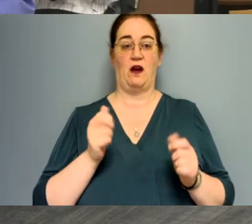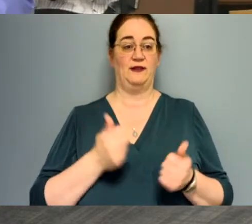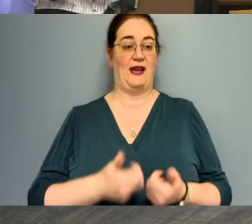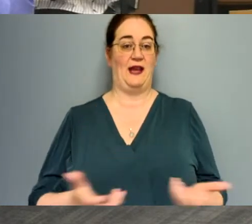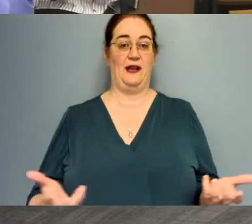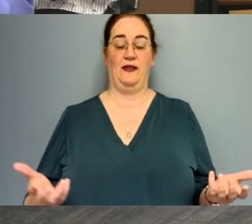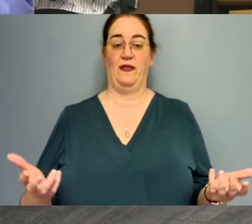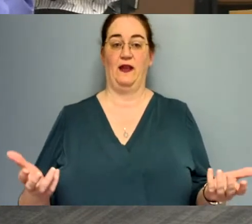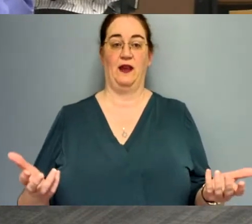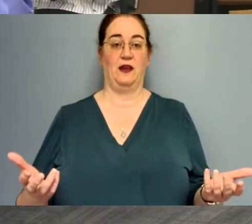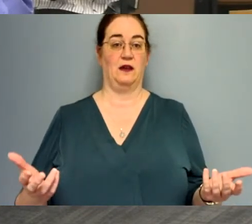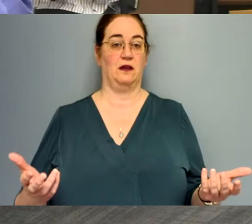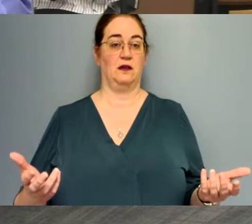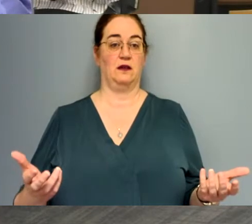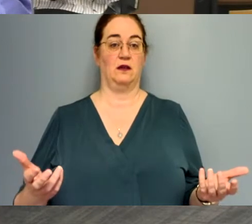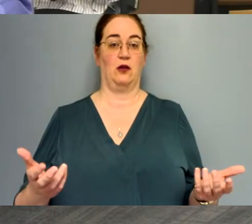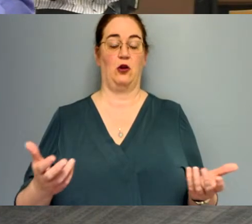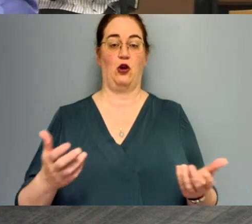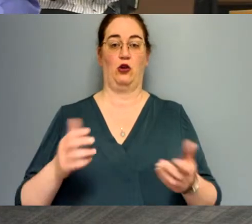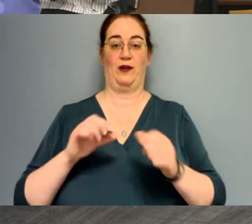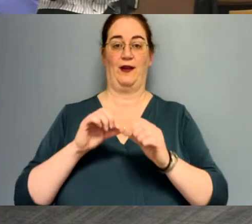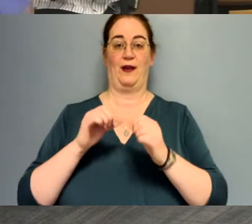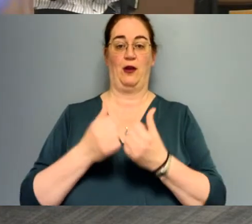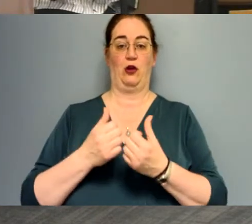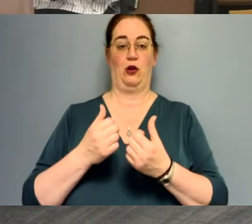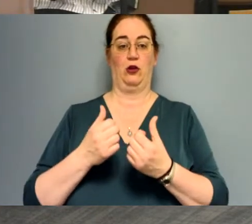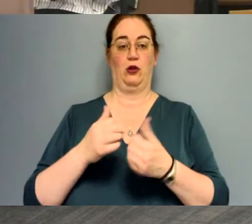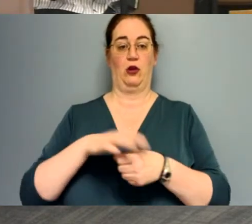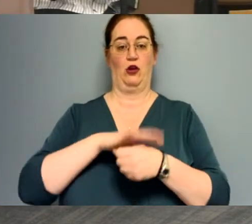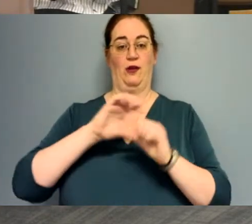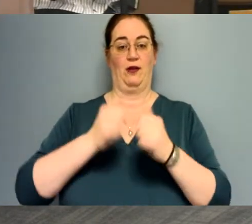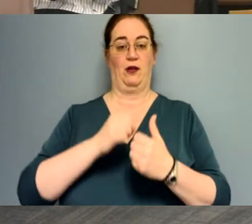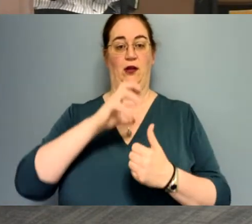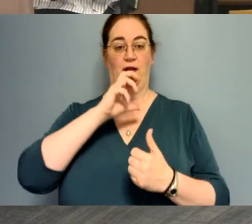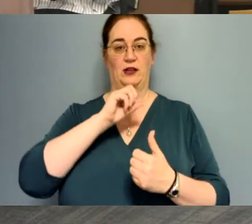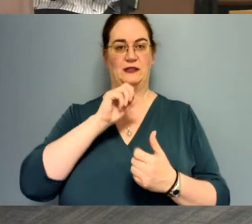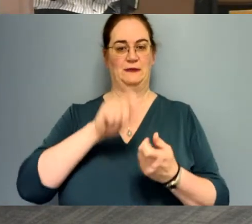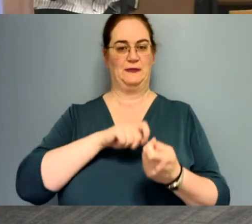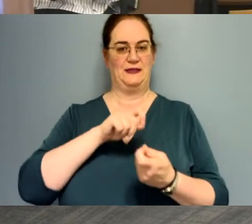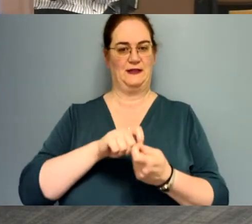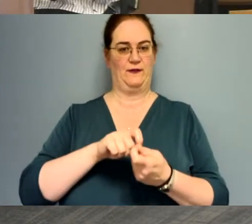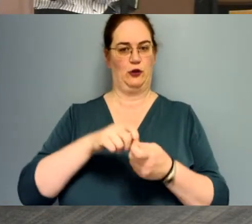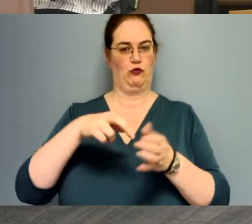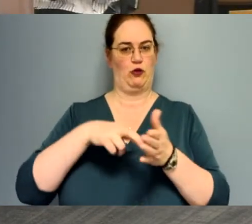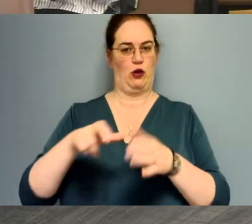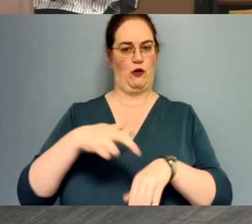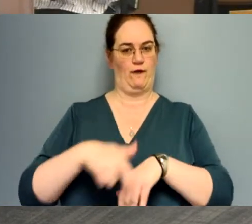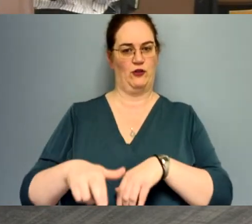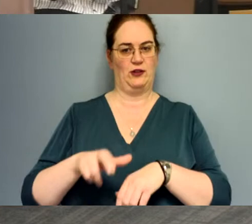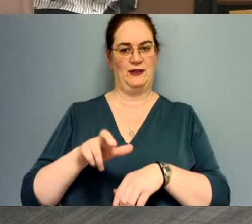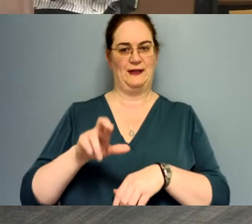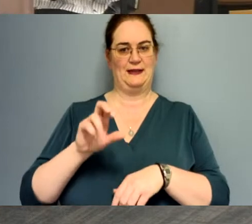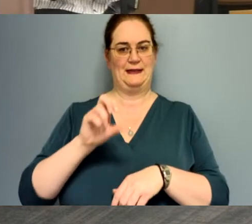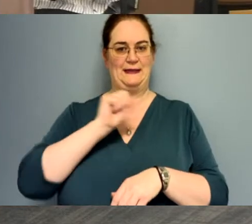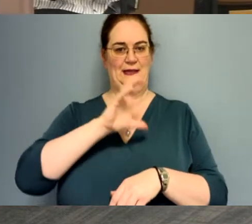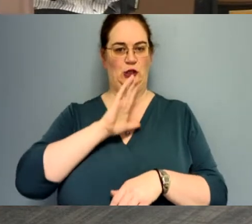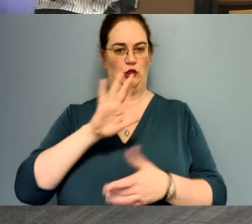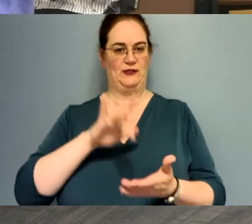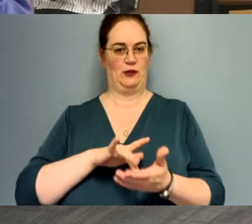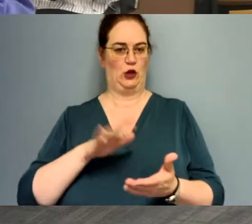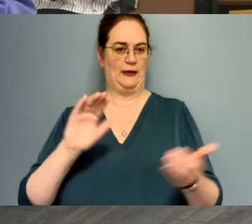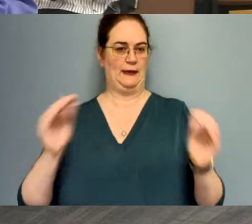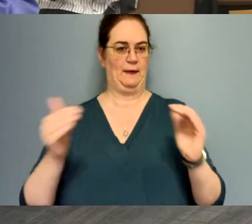anything under the area agency specifically referencing senior centers, so I could compare